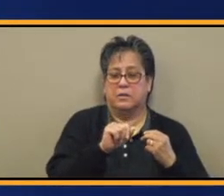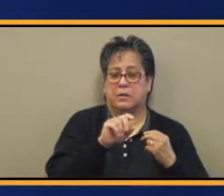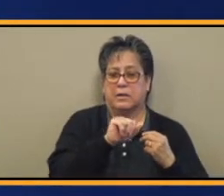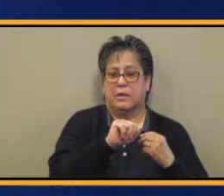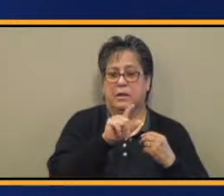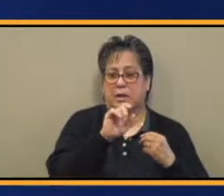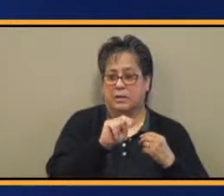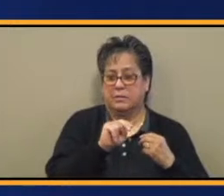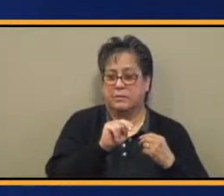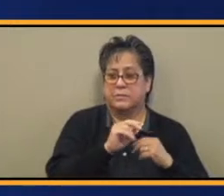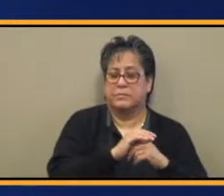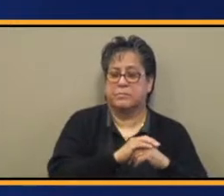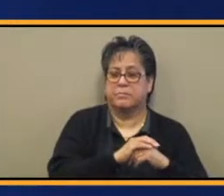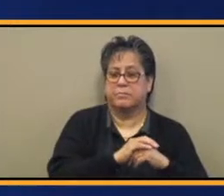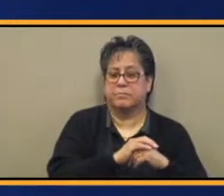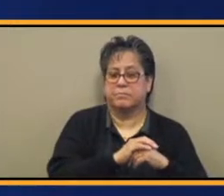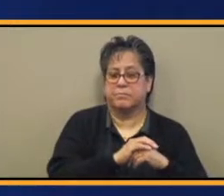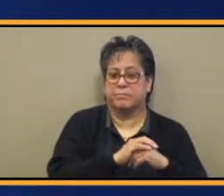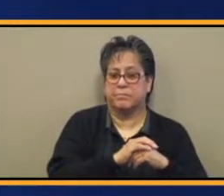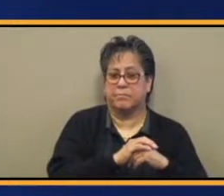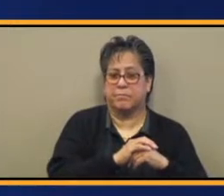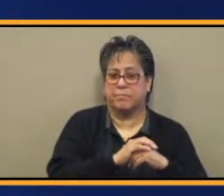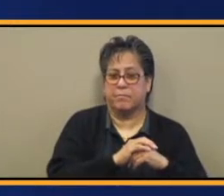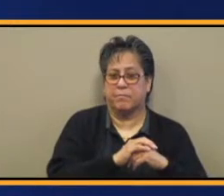Ellen Lizarraga.